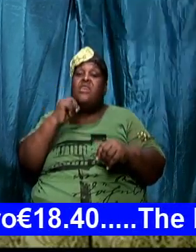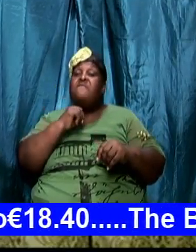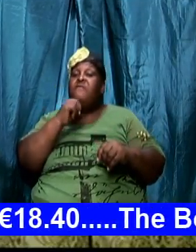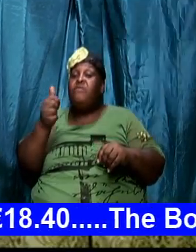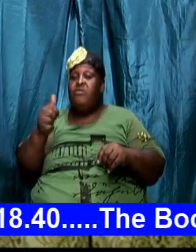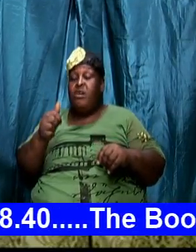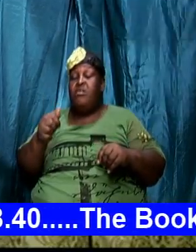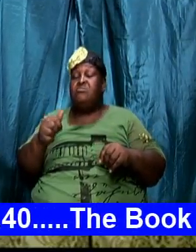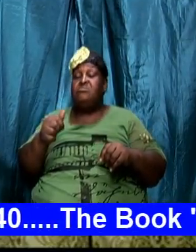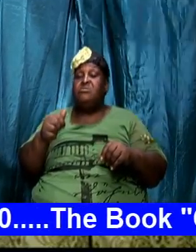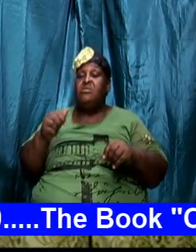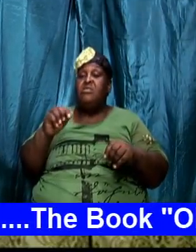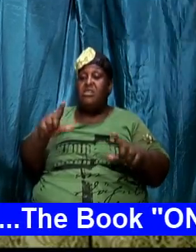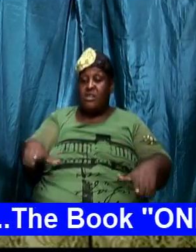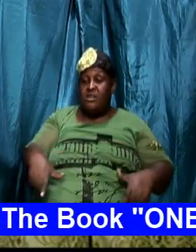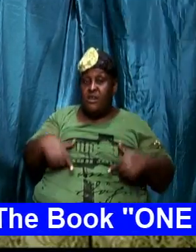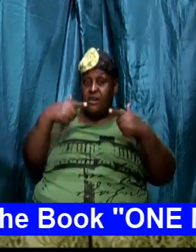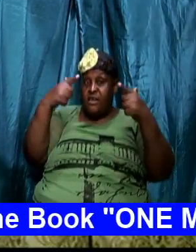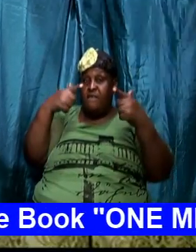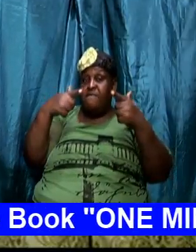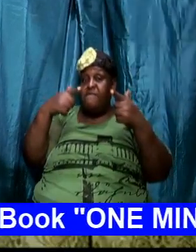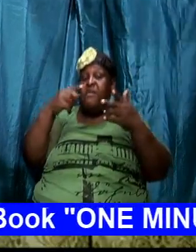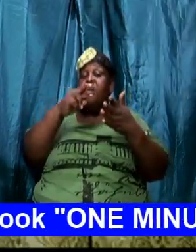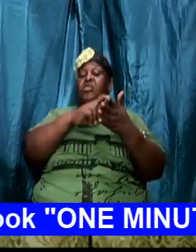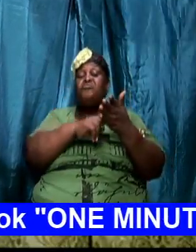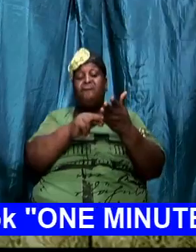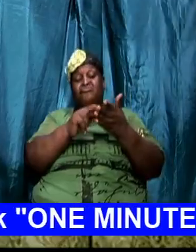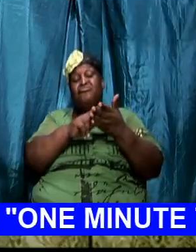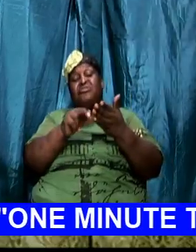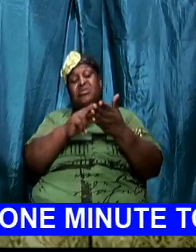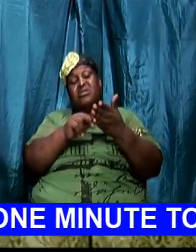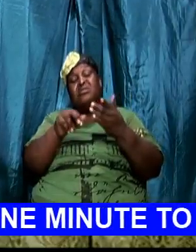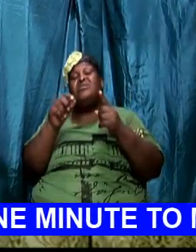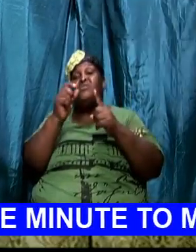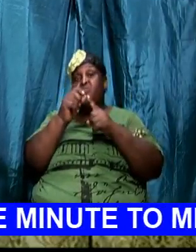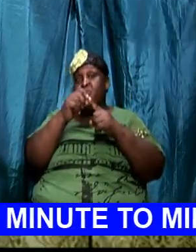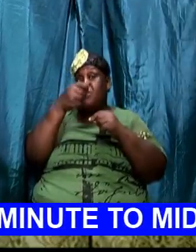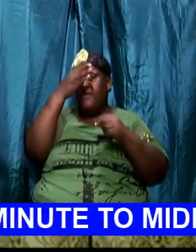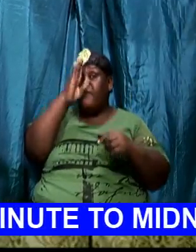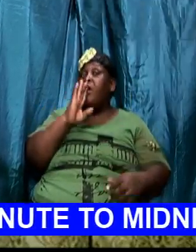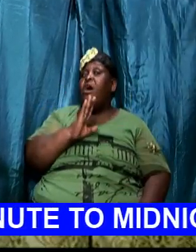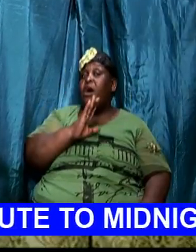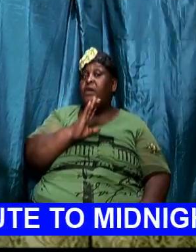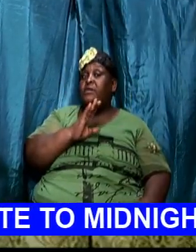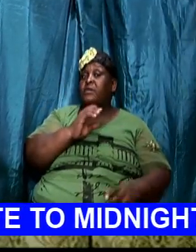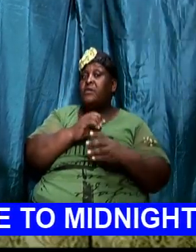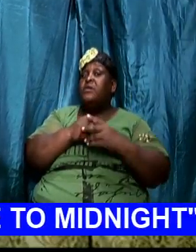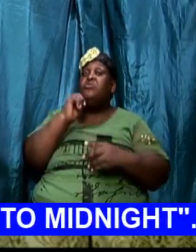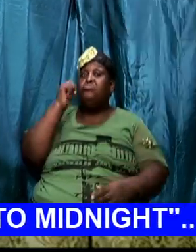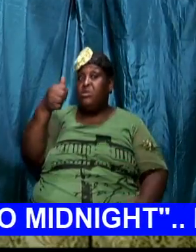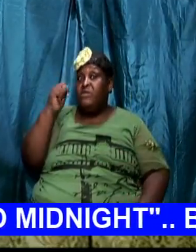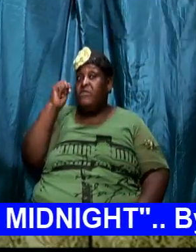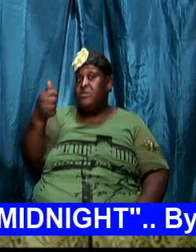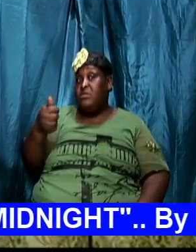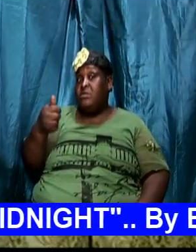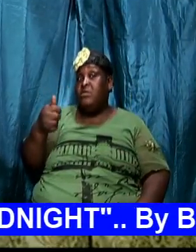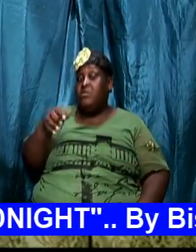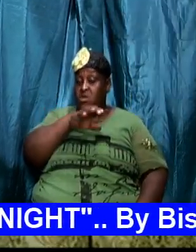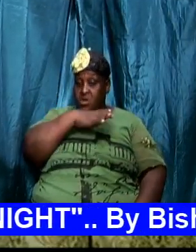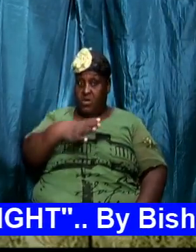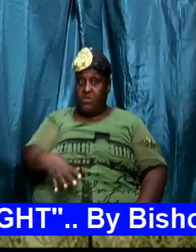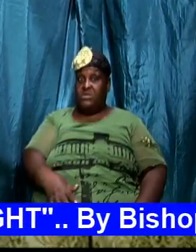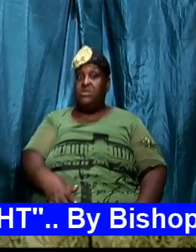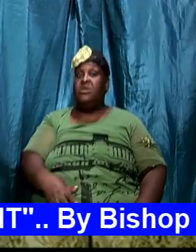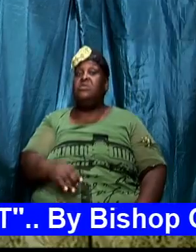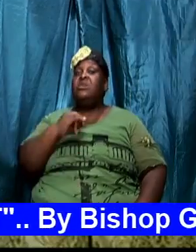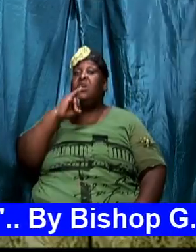of the word, if we don't read and apply and live the word of God in our daily lives. Christianity is